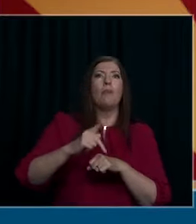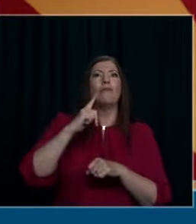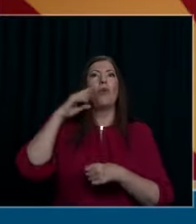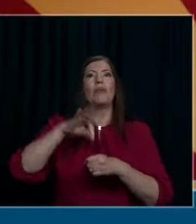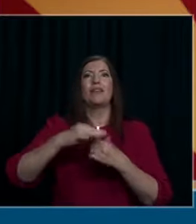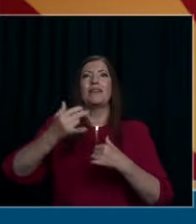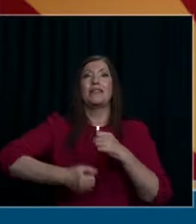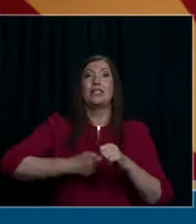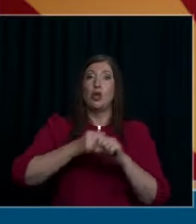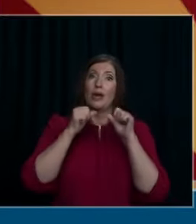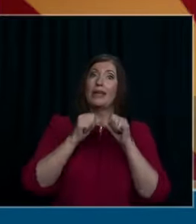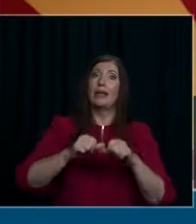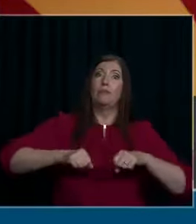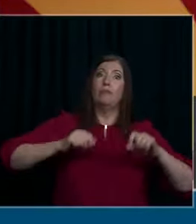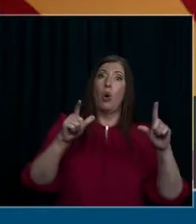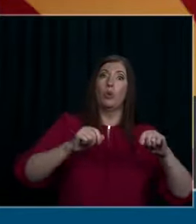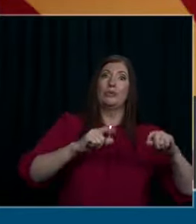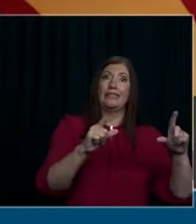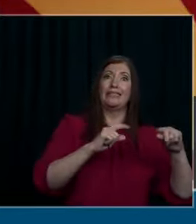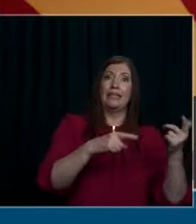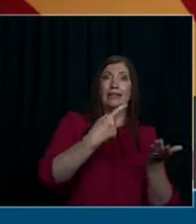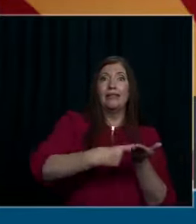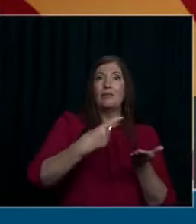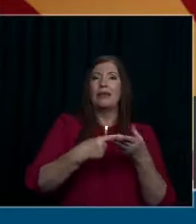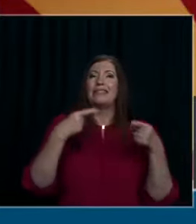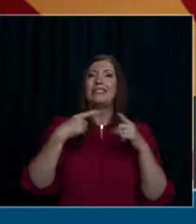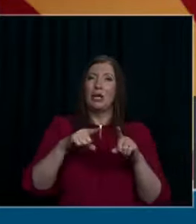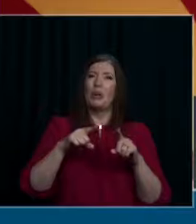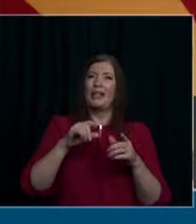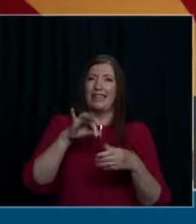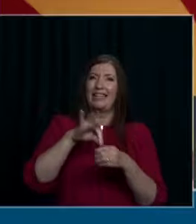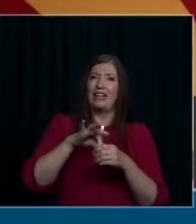hosting debates throughout the November general election. Head to